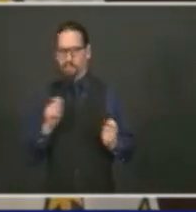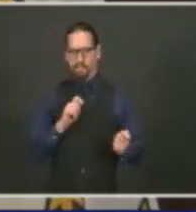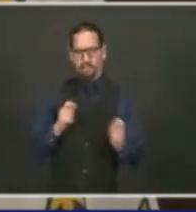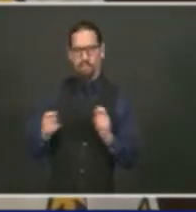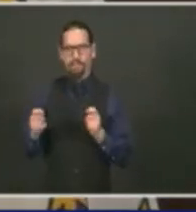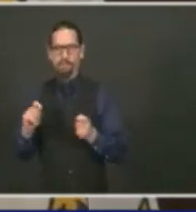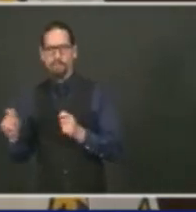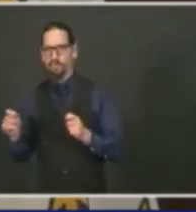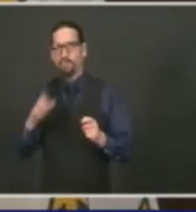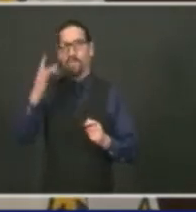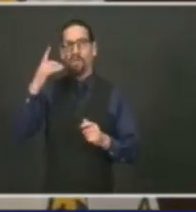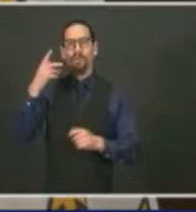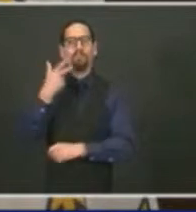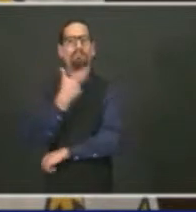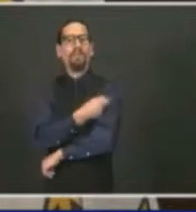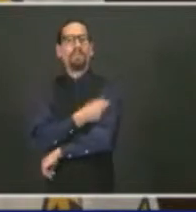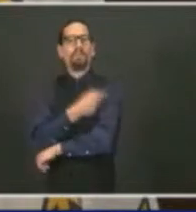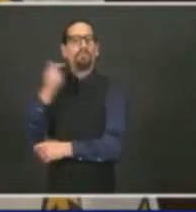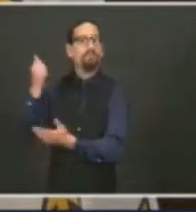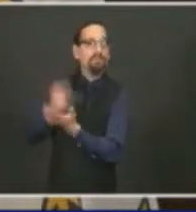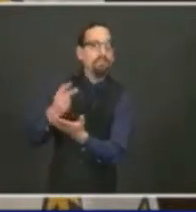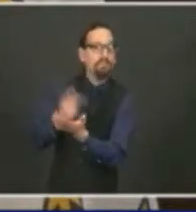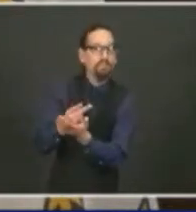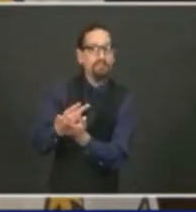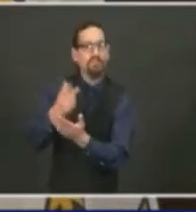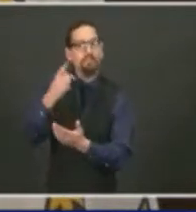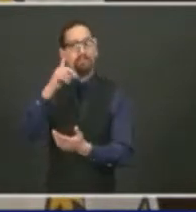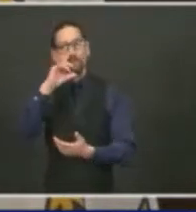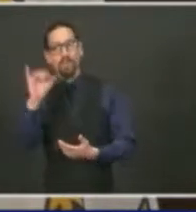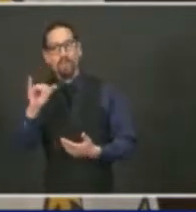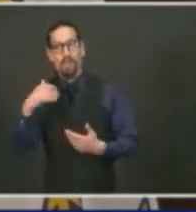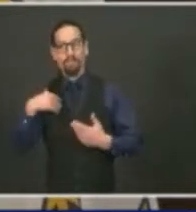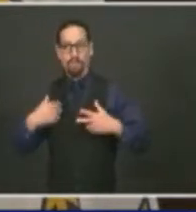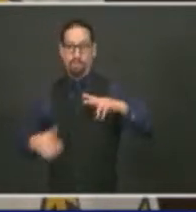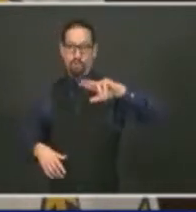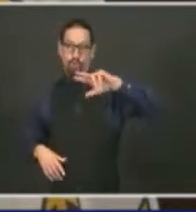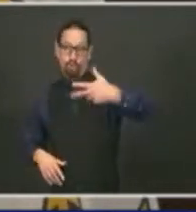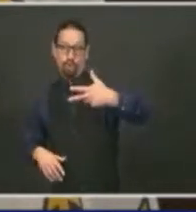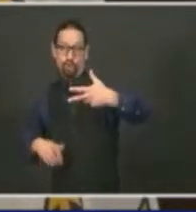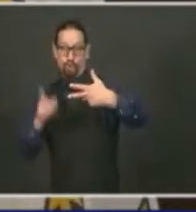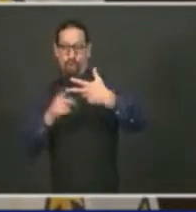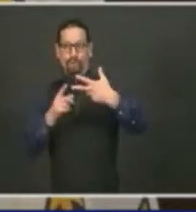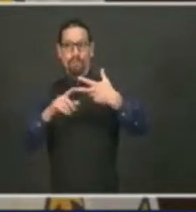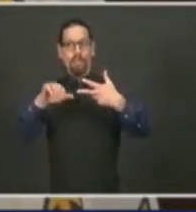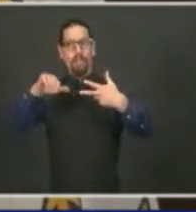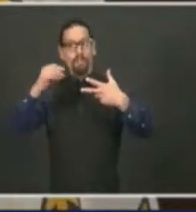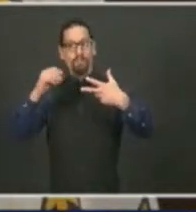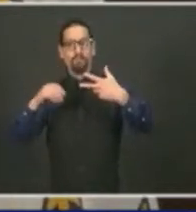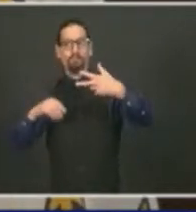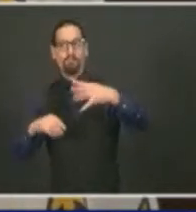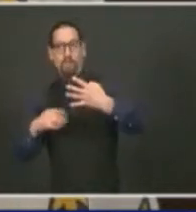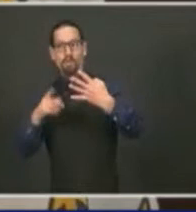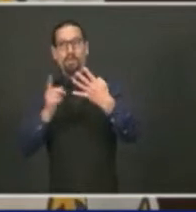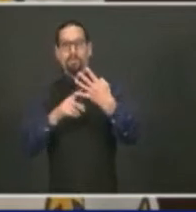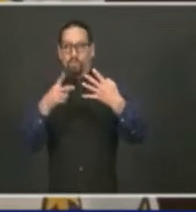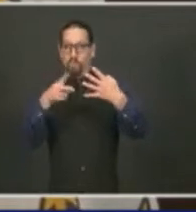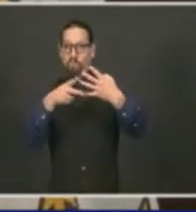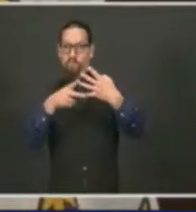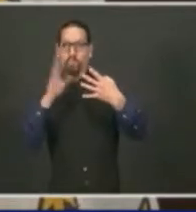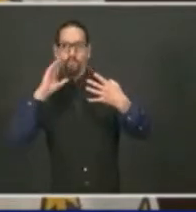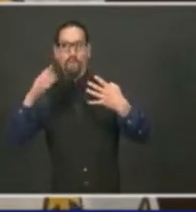future. We know that AstraZeneca has one in development. We know that Johnson & Johnson. So we're very optimistic that other vaccines will be here in the very near